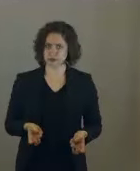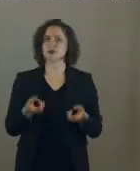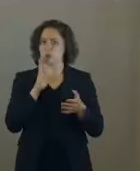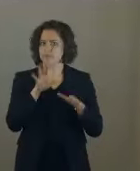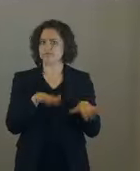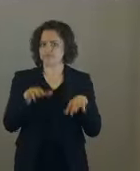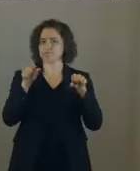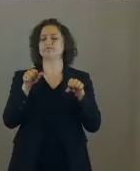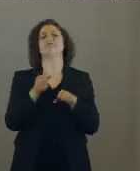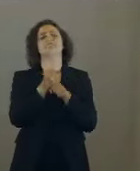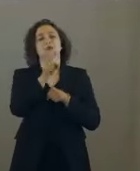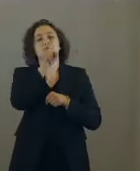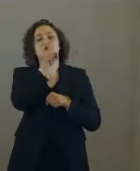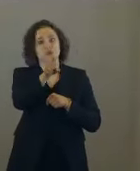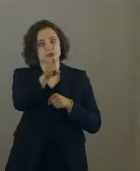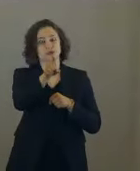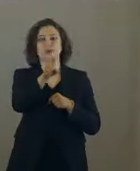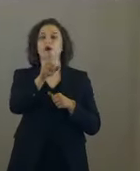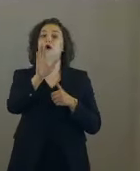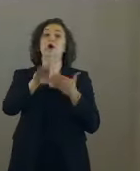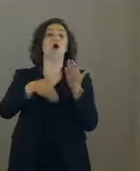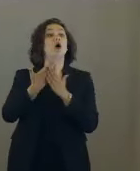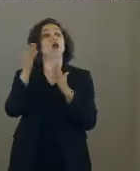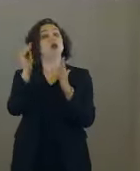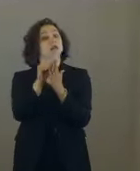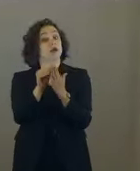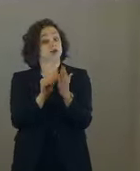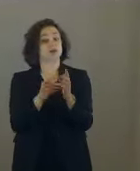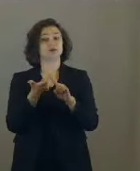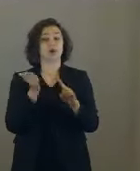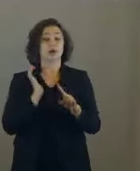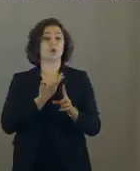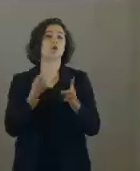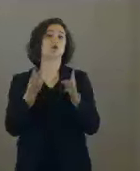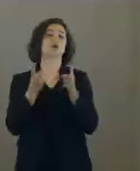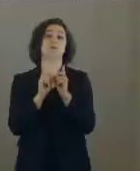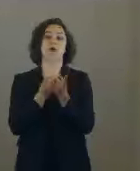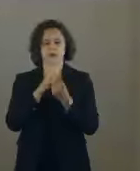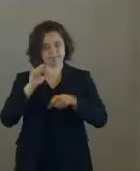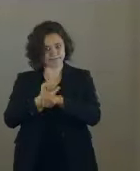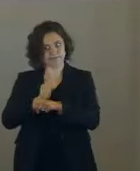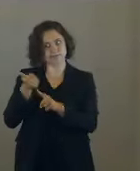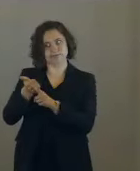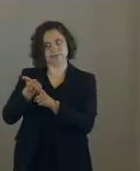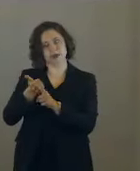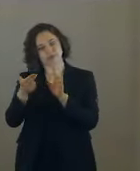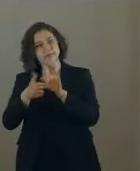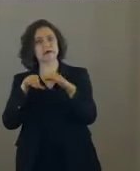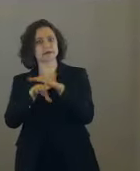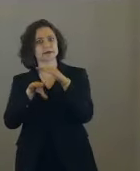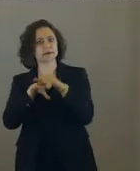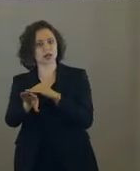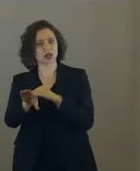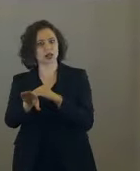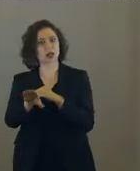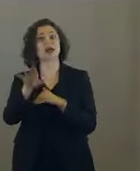making sure that all of our documents that come out of our department are accessible. That standard has